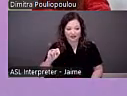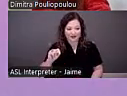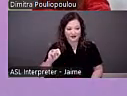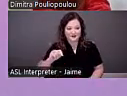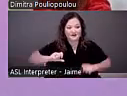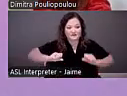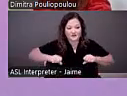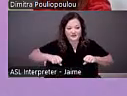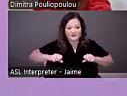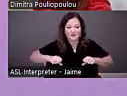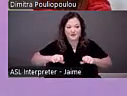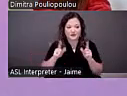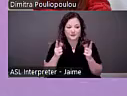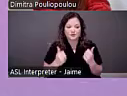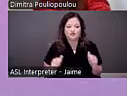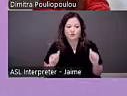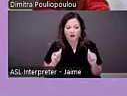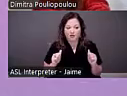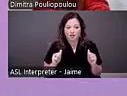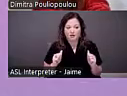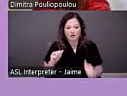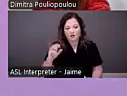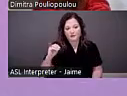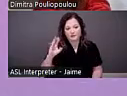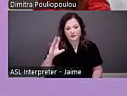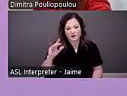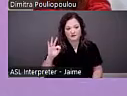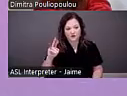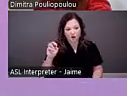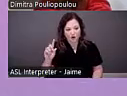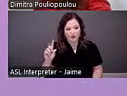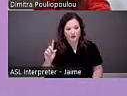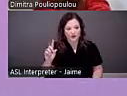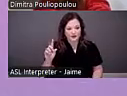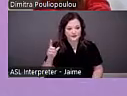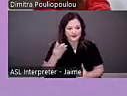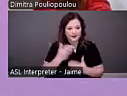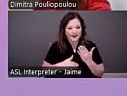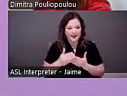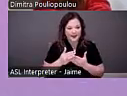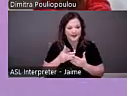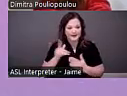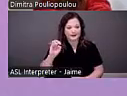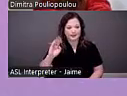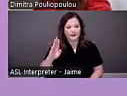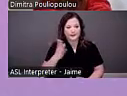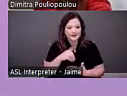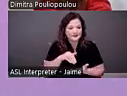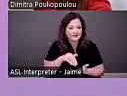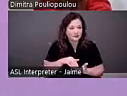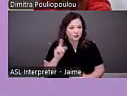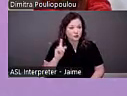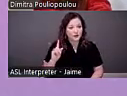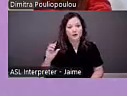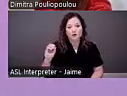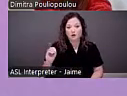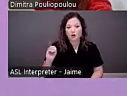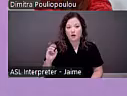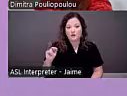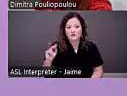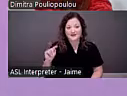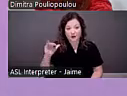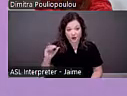at Ralph McFarlane Hand and Upper Limb Centre in London, Ontario. And this is an